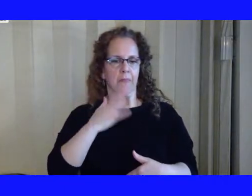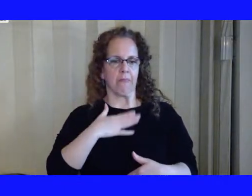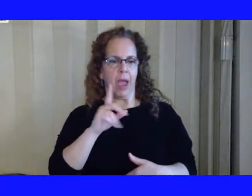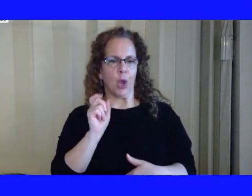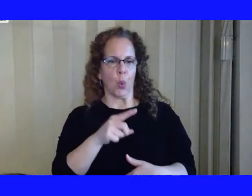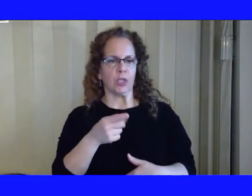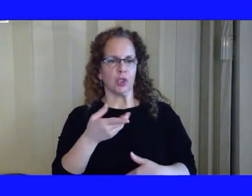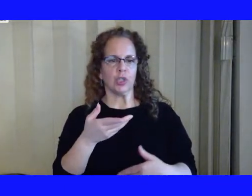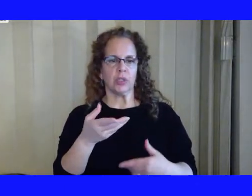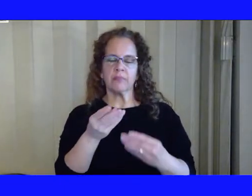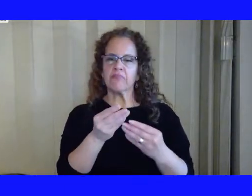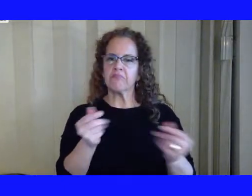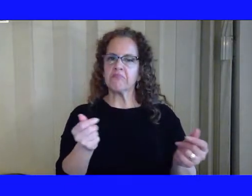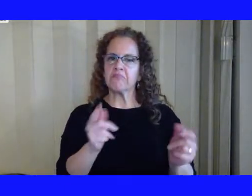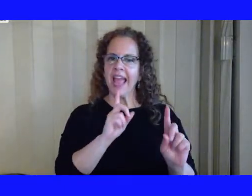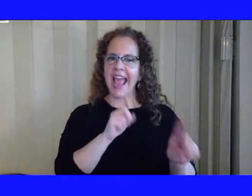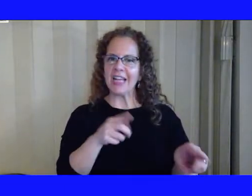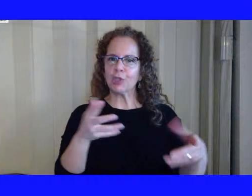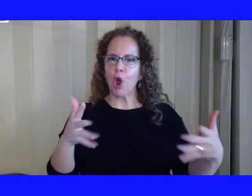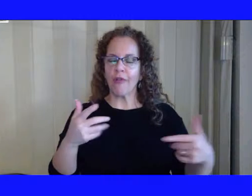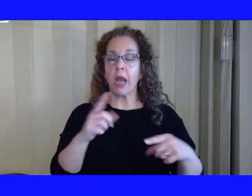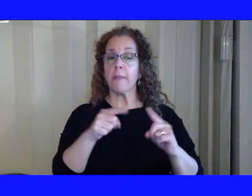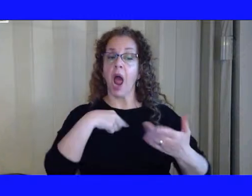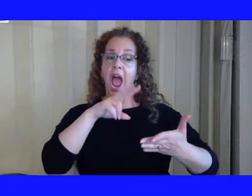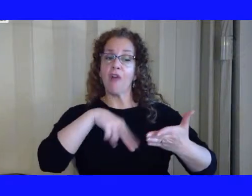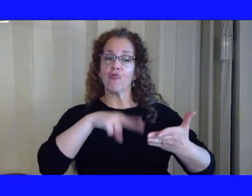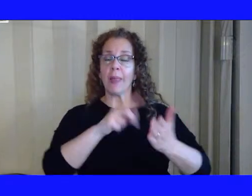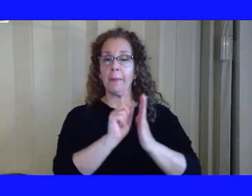race correction, how the team was thinking about